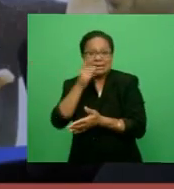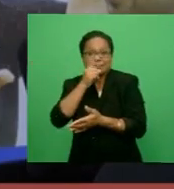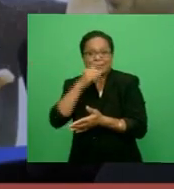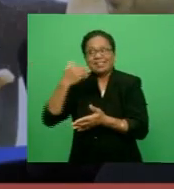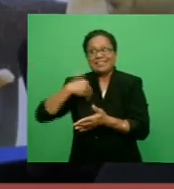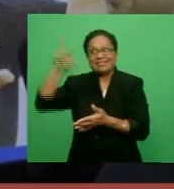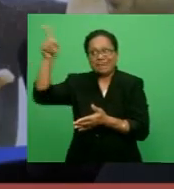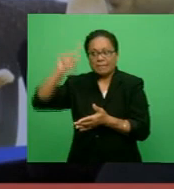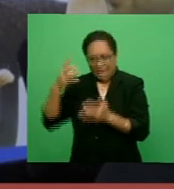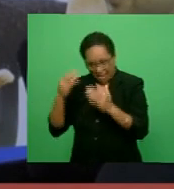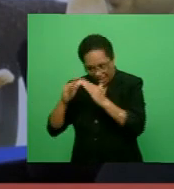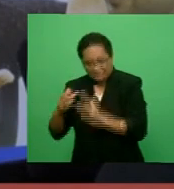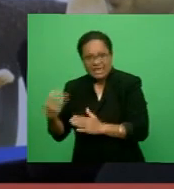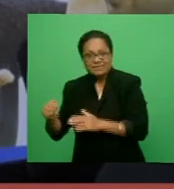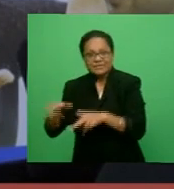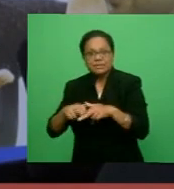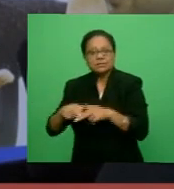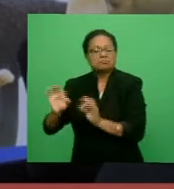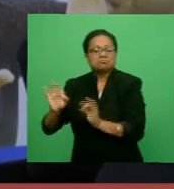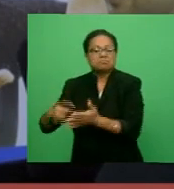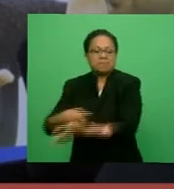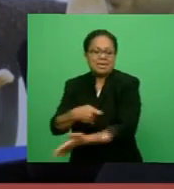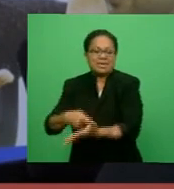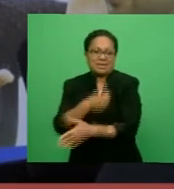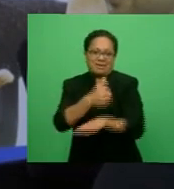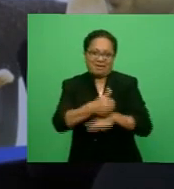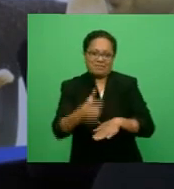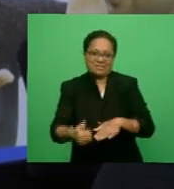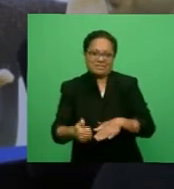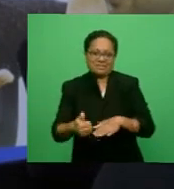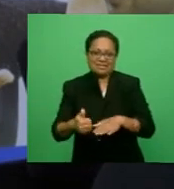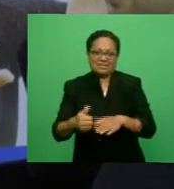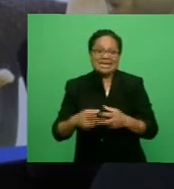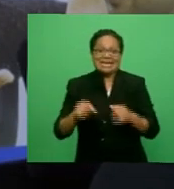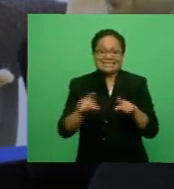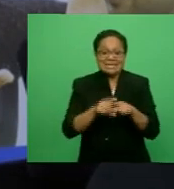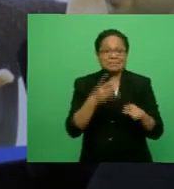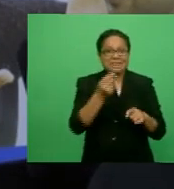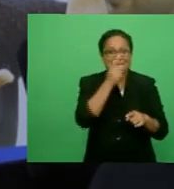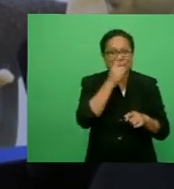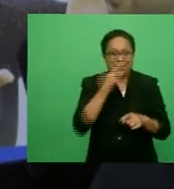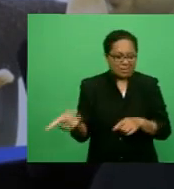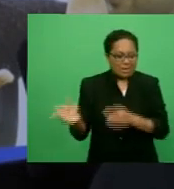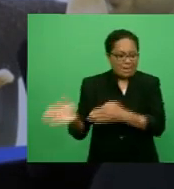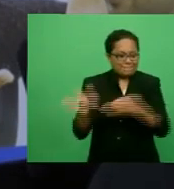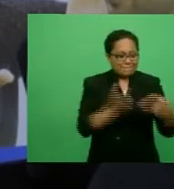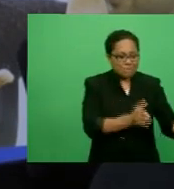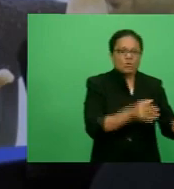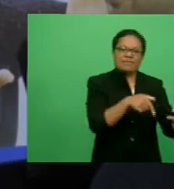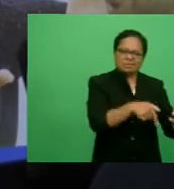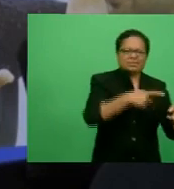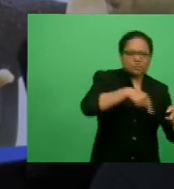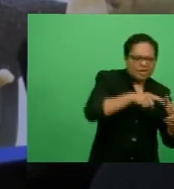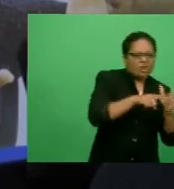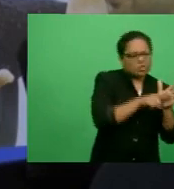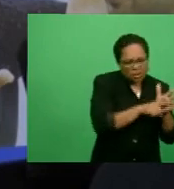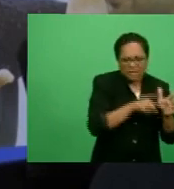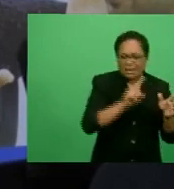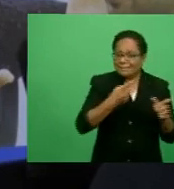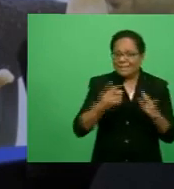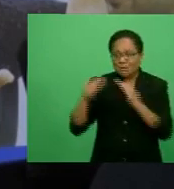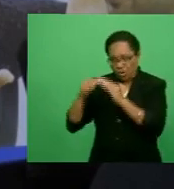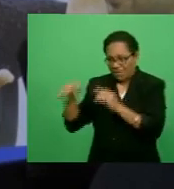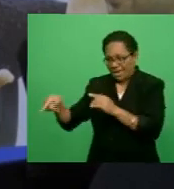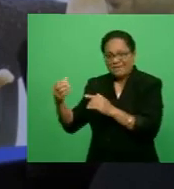rates. Also, there are ratepayers who have got their homes in Levuka, but they're living on the main island now. They're living in Viti Levu,